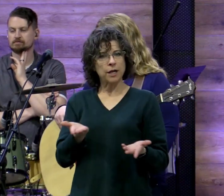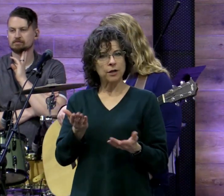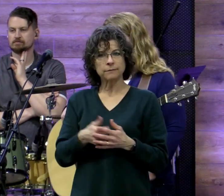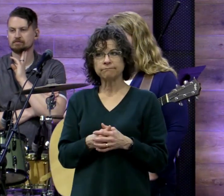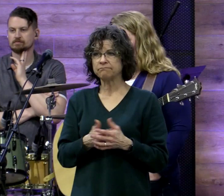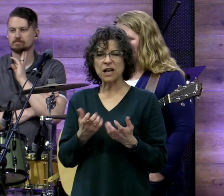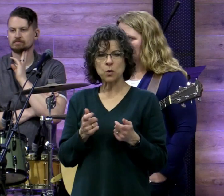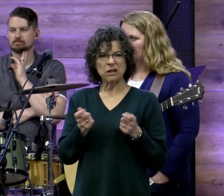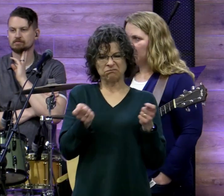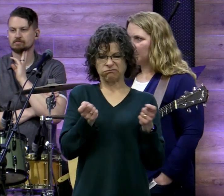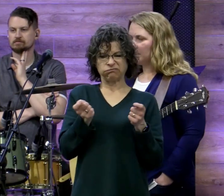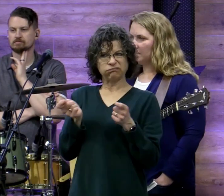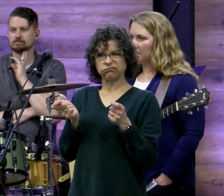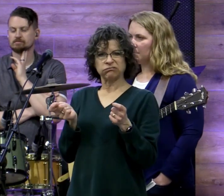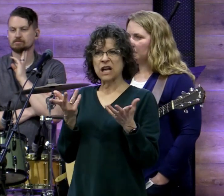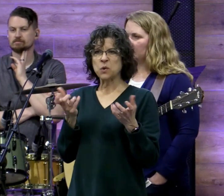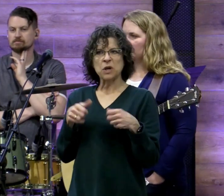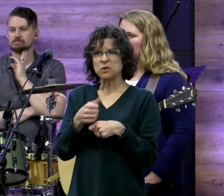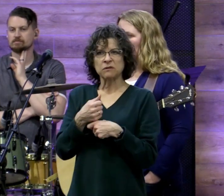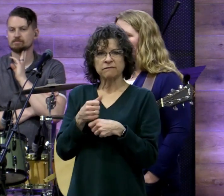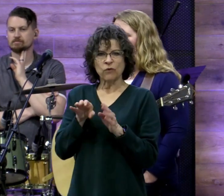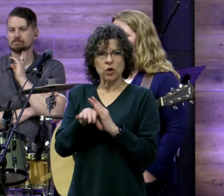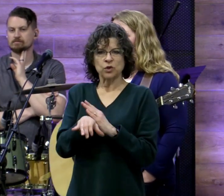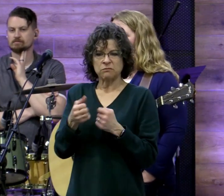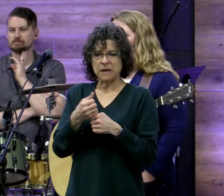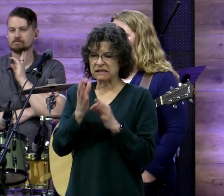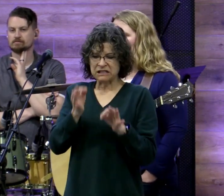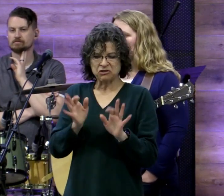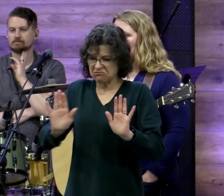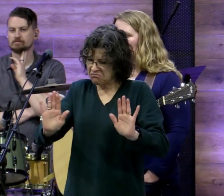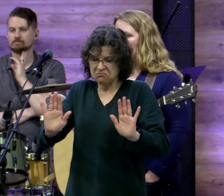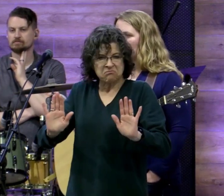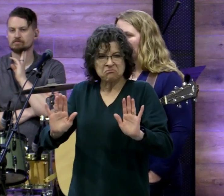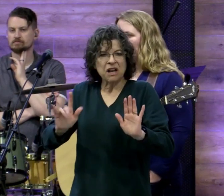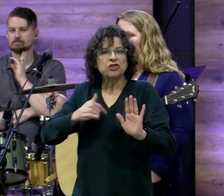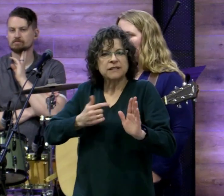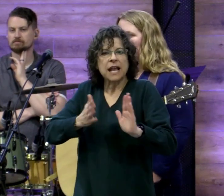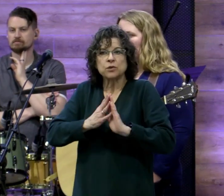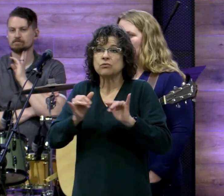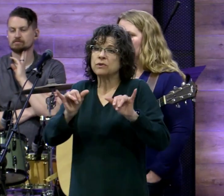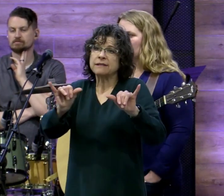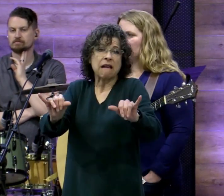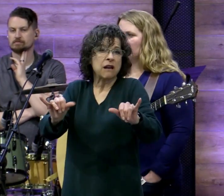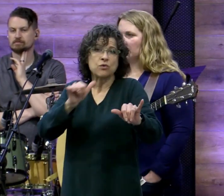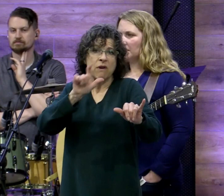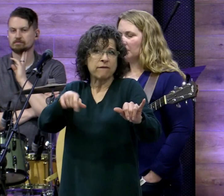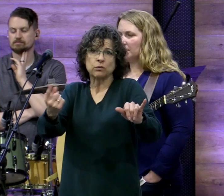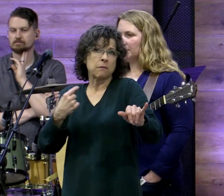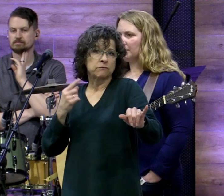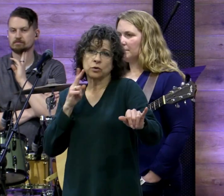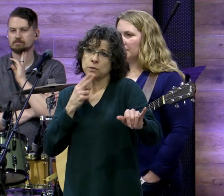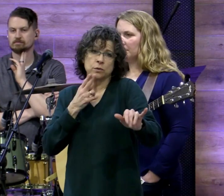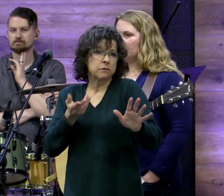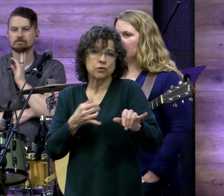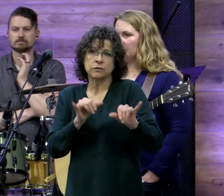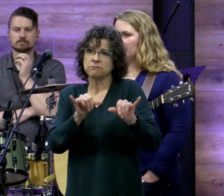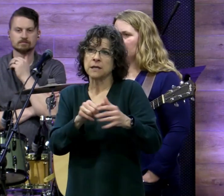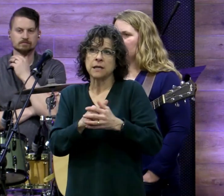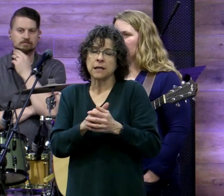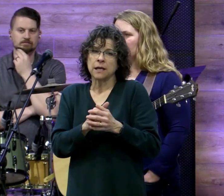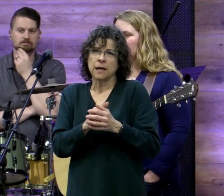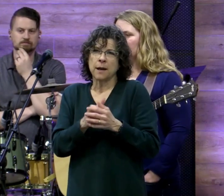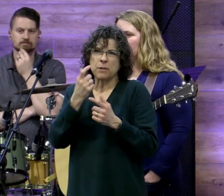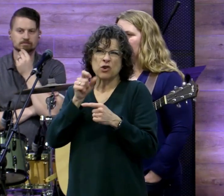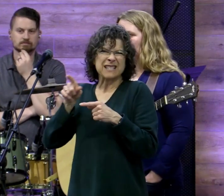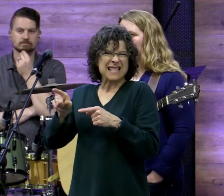to manipulate you into any kind of decision. And so if that's where you're at, I would just ask that you would remain in your seat and not participate in something that testifies to something